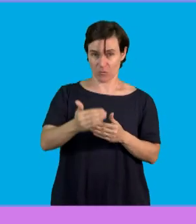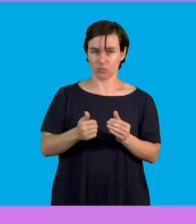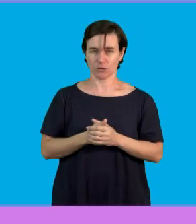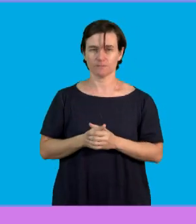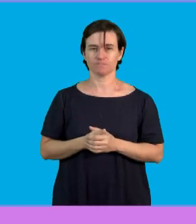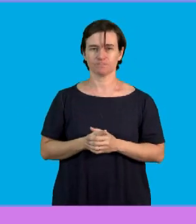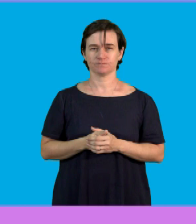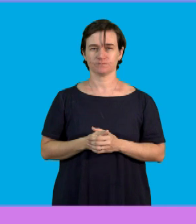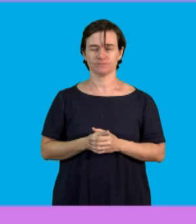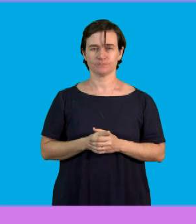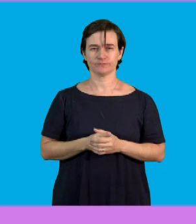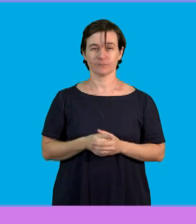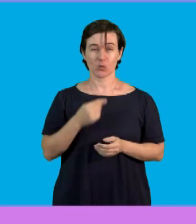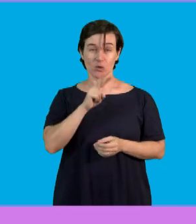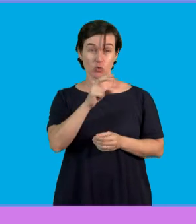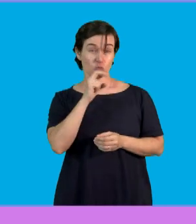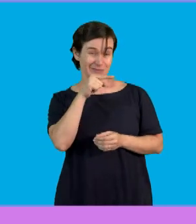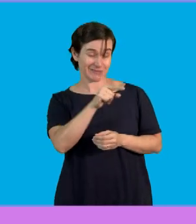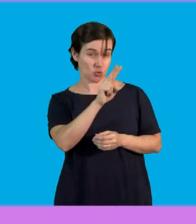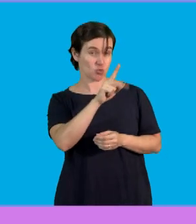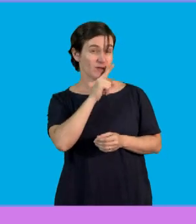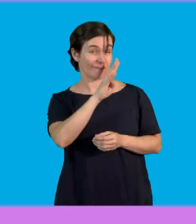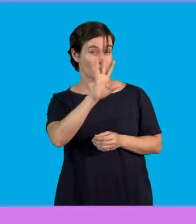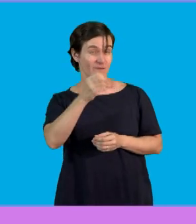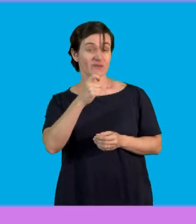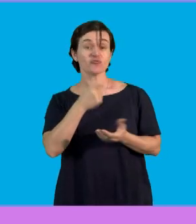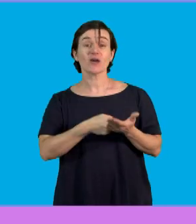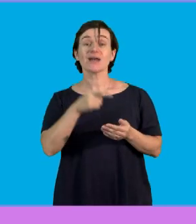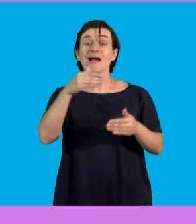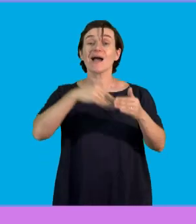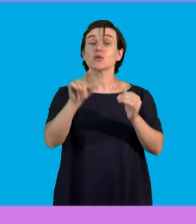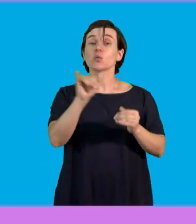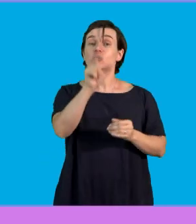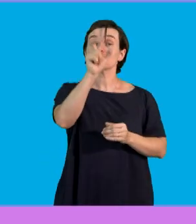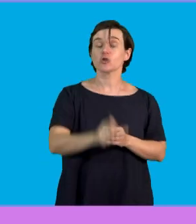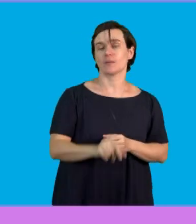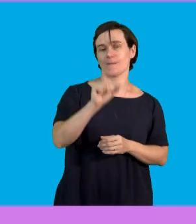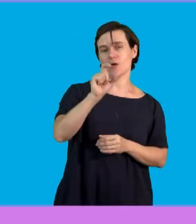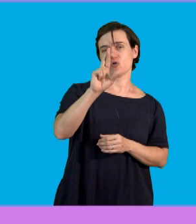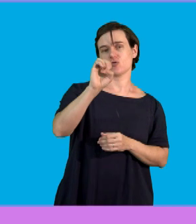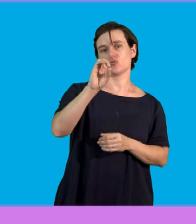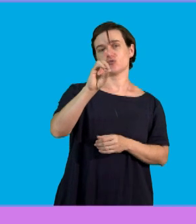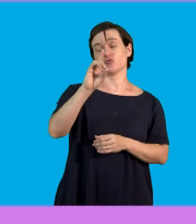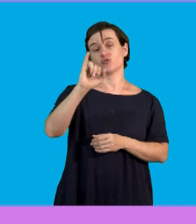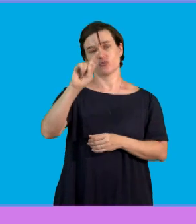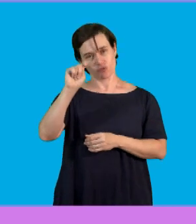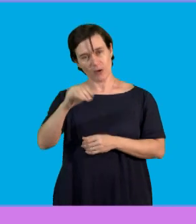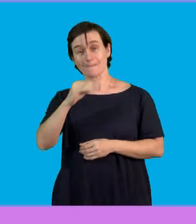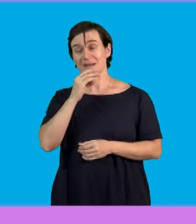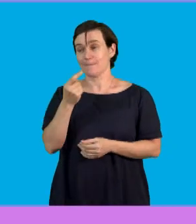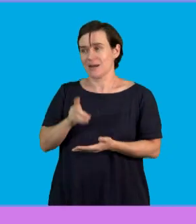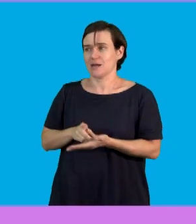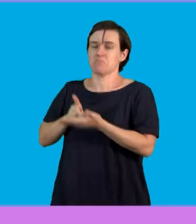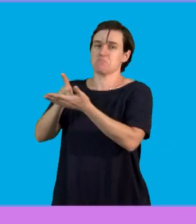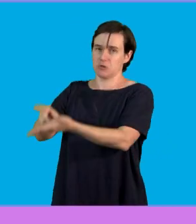at this transaction, it was made on credit. So a credit It's when money is being deposited. So it simply